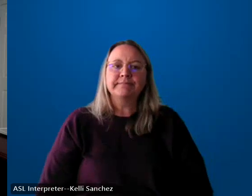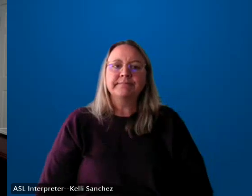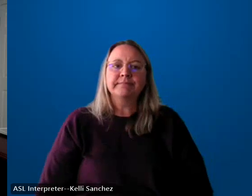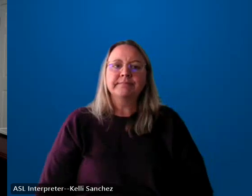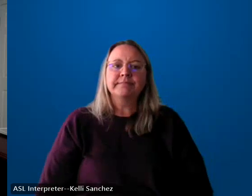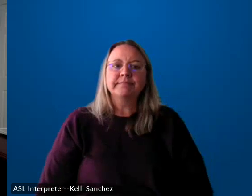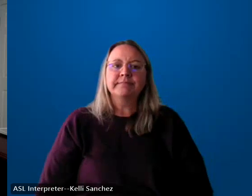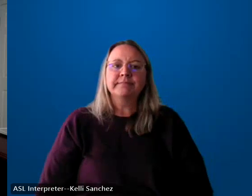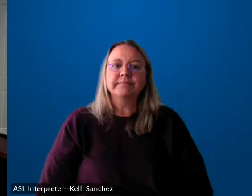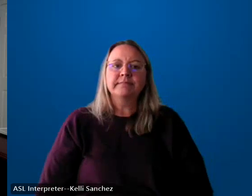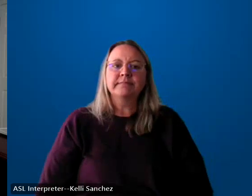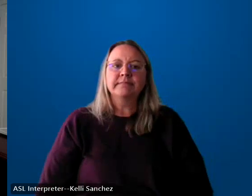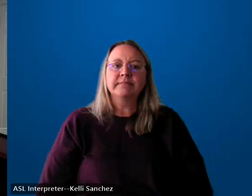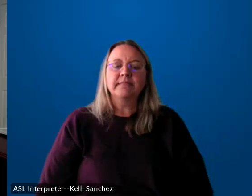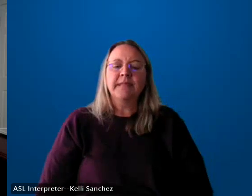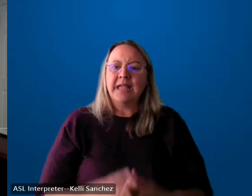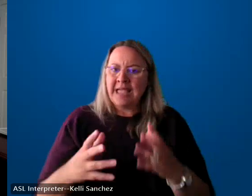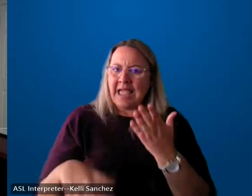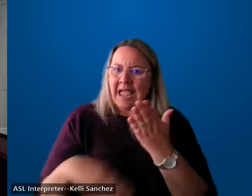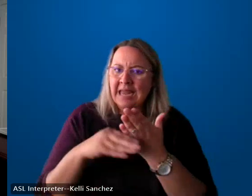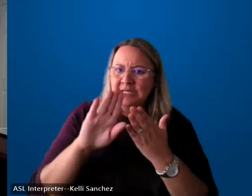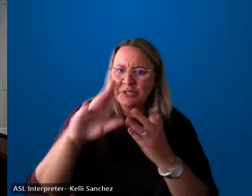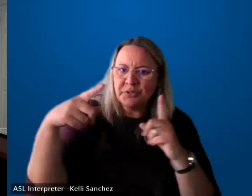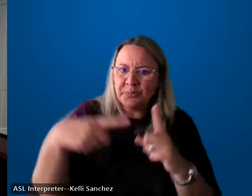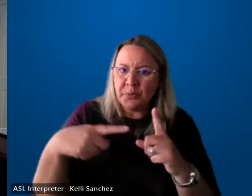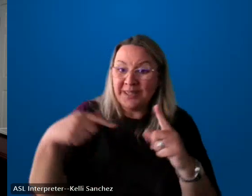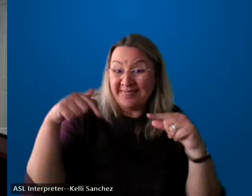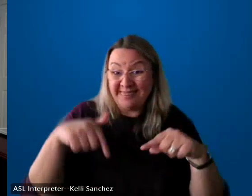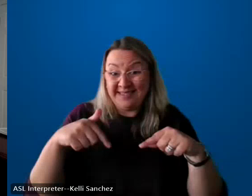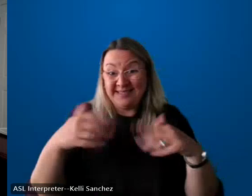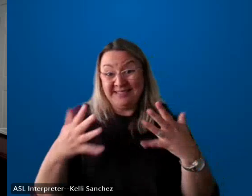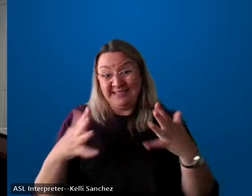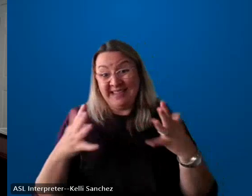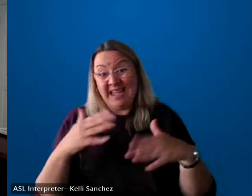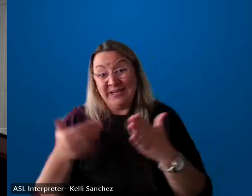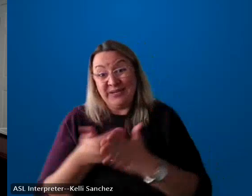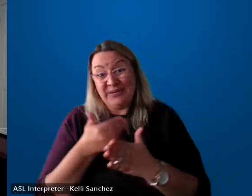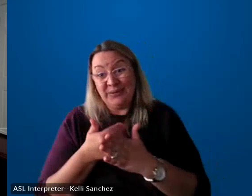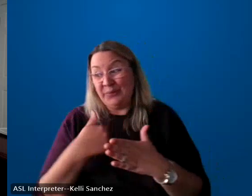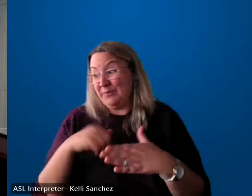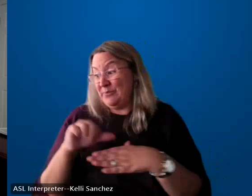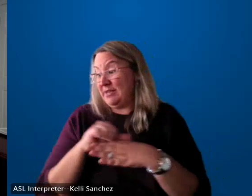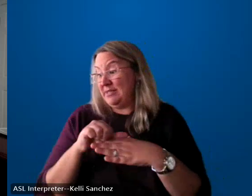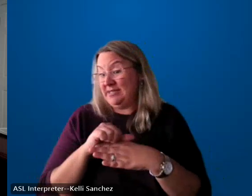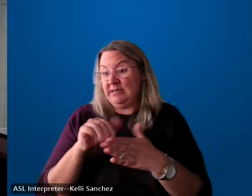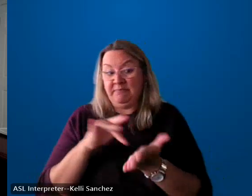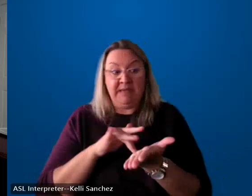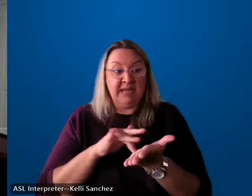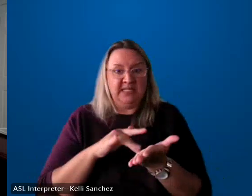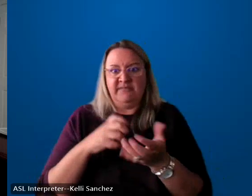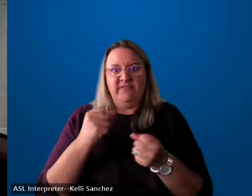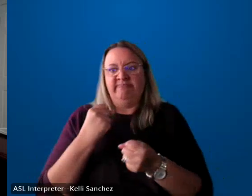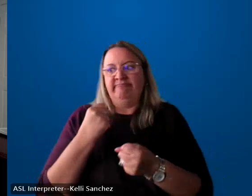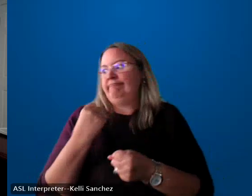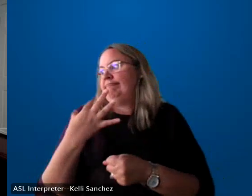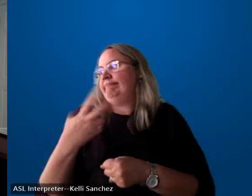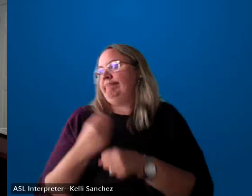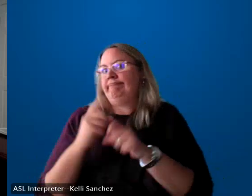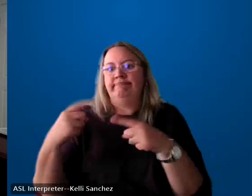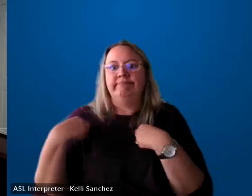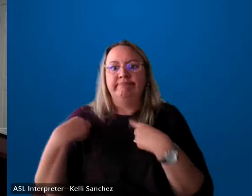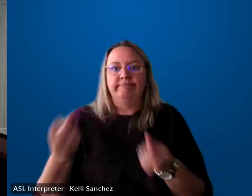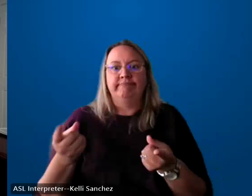kind of to your point, Tara, that this is kind of new, right? That we've been practicing medicine for centuries, and